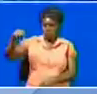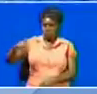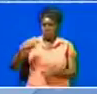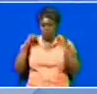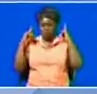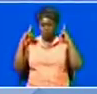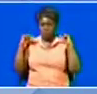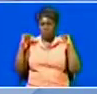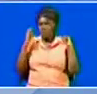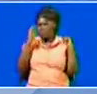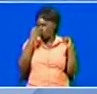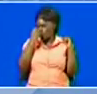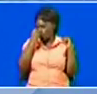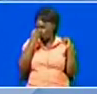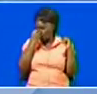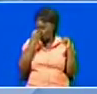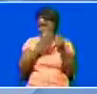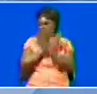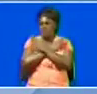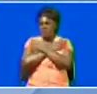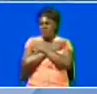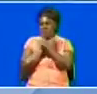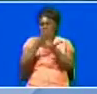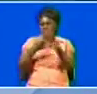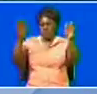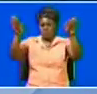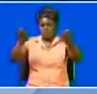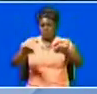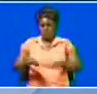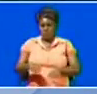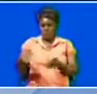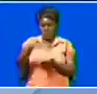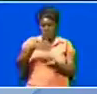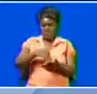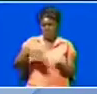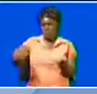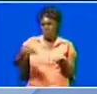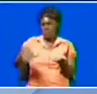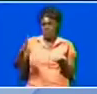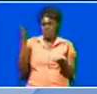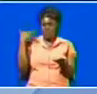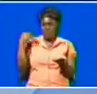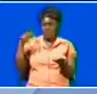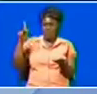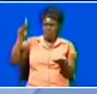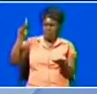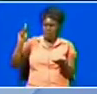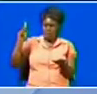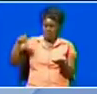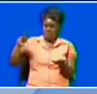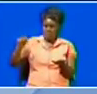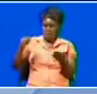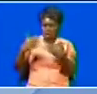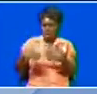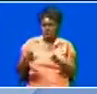hosted by Deputy President William Ruto's allies from the Rift Valley and Central regions. The former Gatanga MP, who also